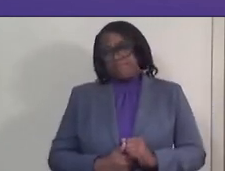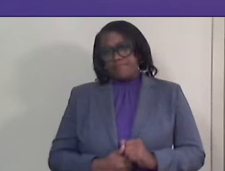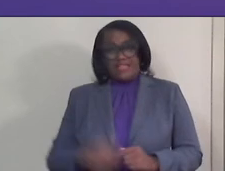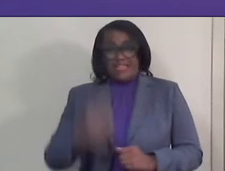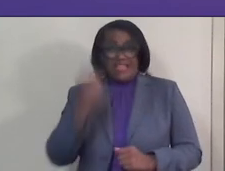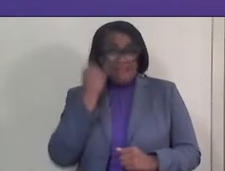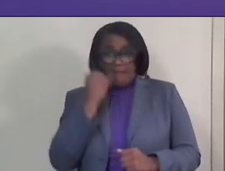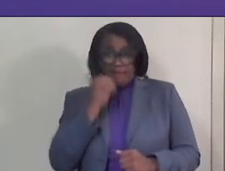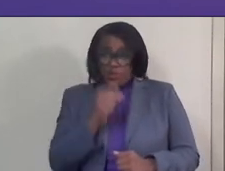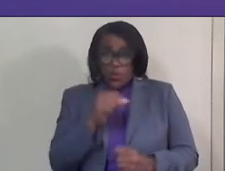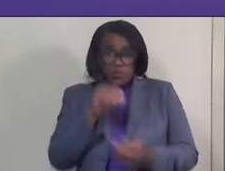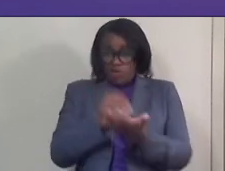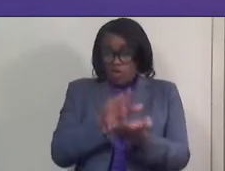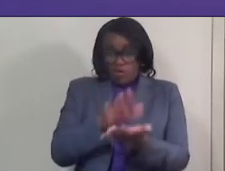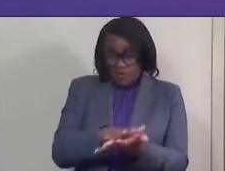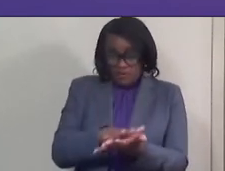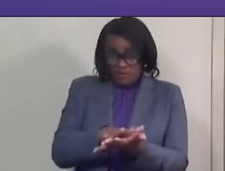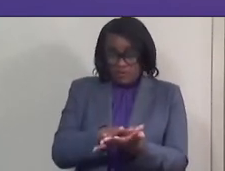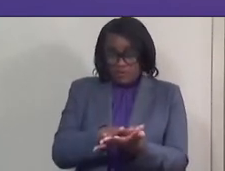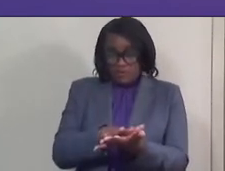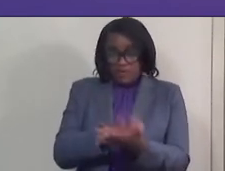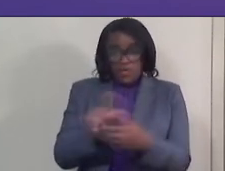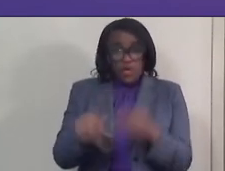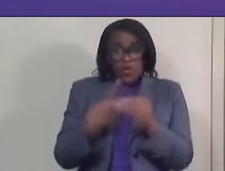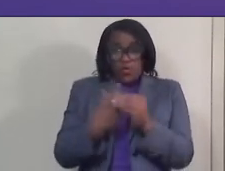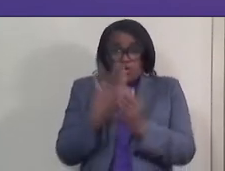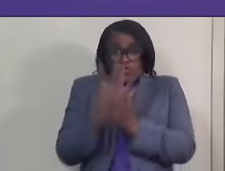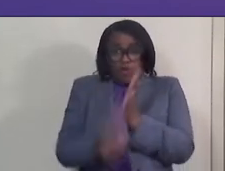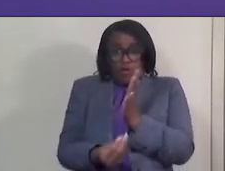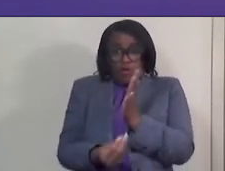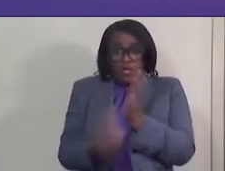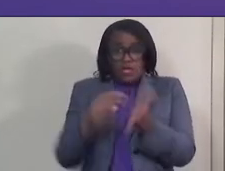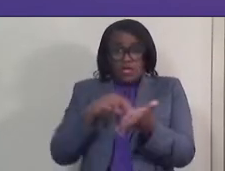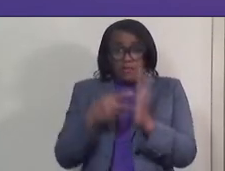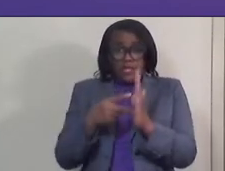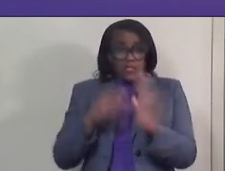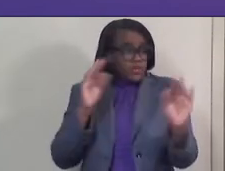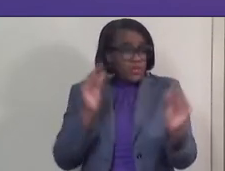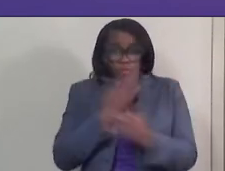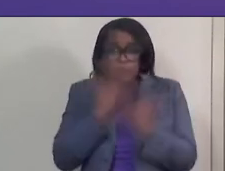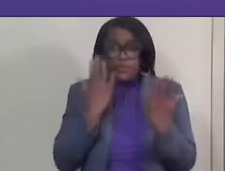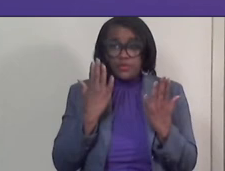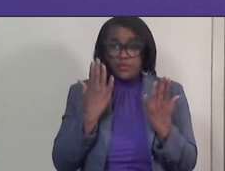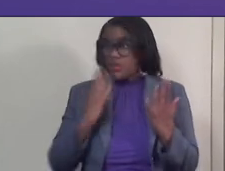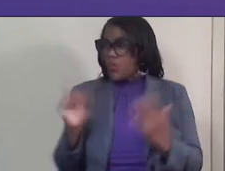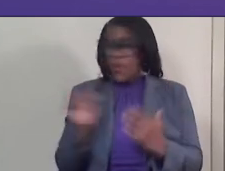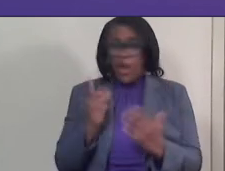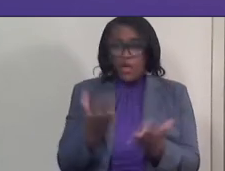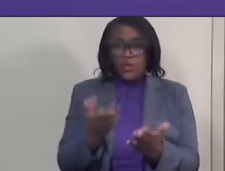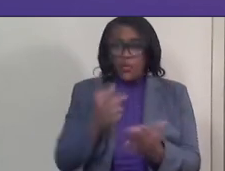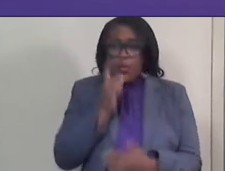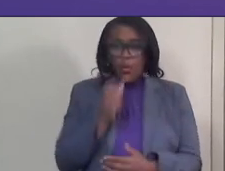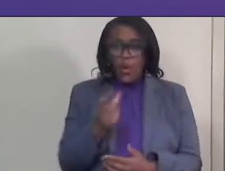documenting when you're gone, it's that you didn't even exist. And it's important,